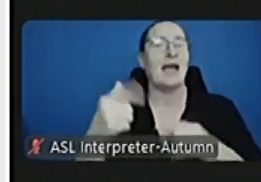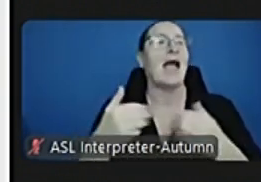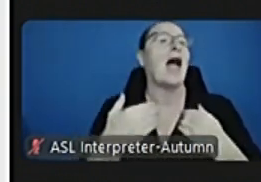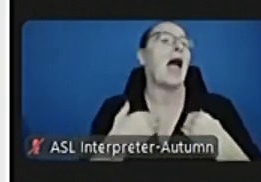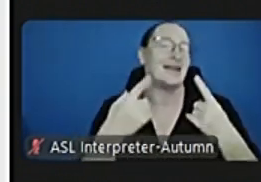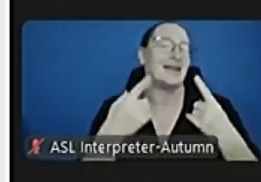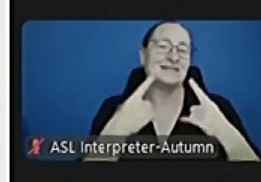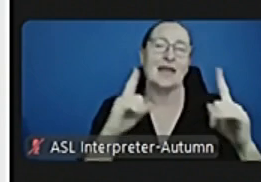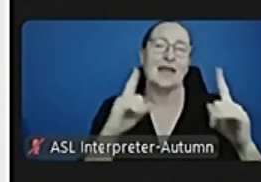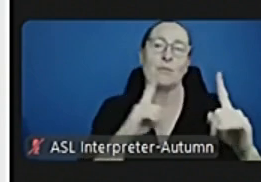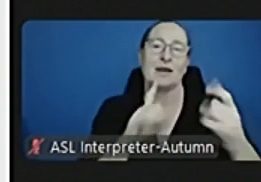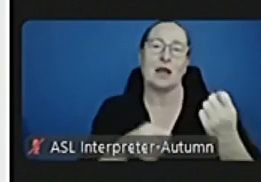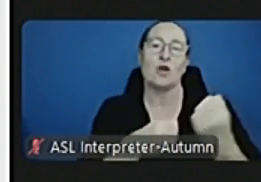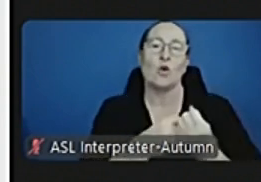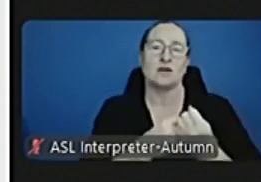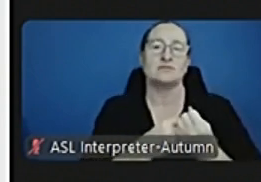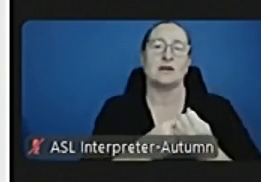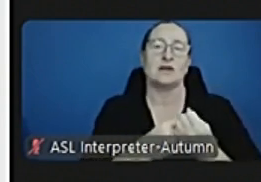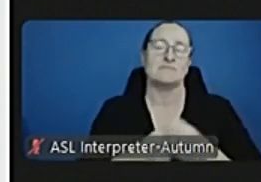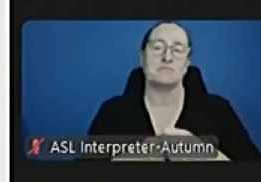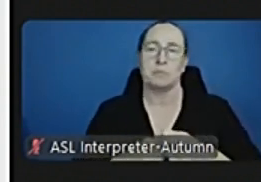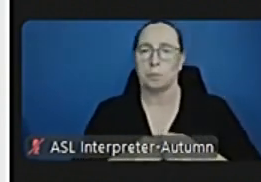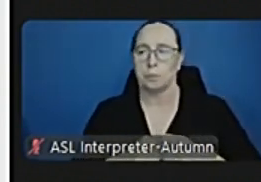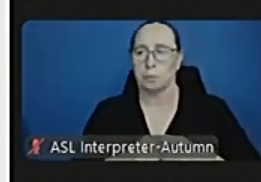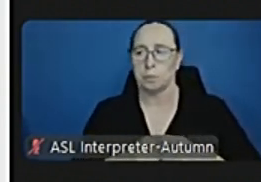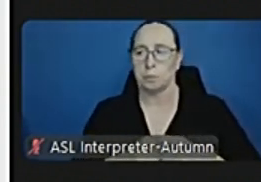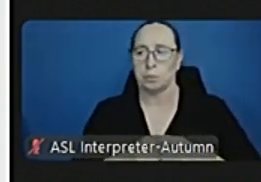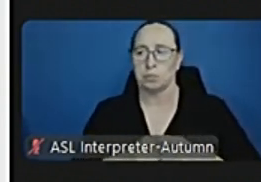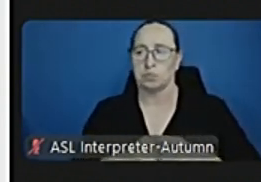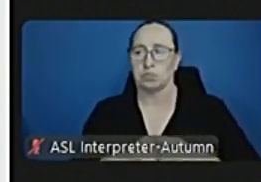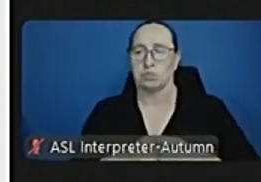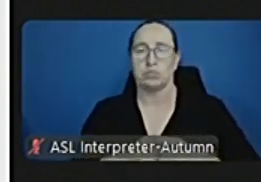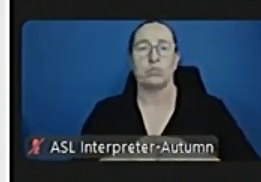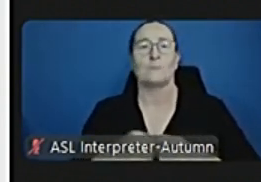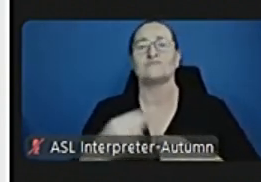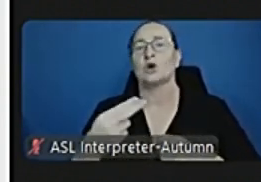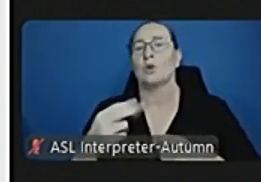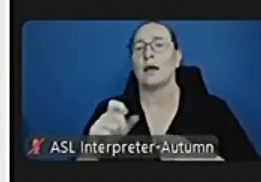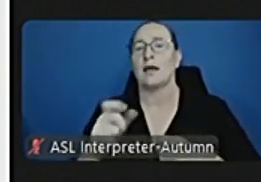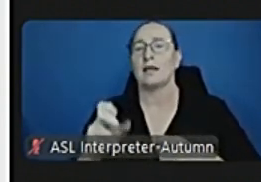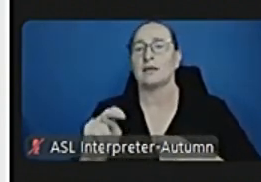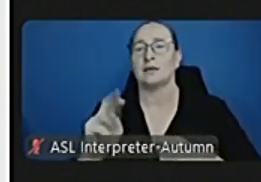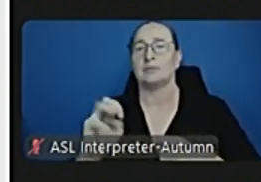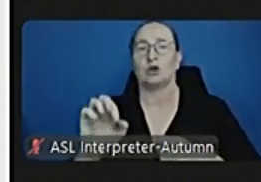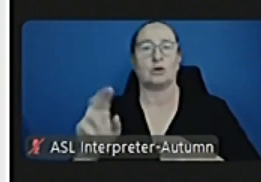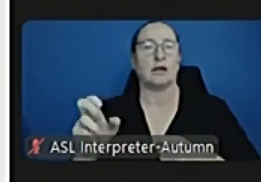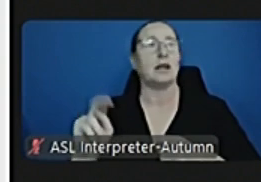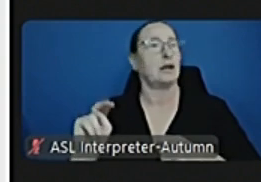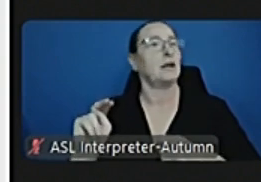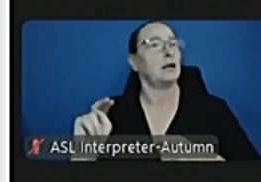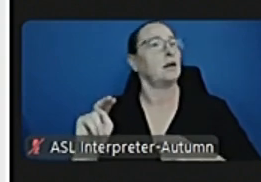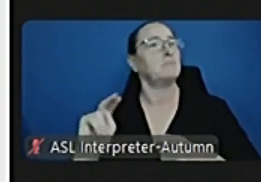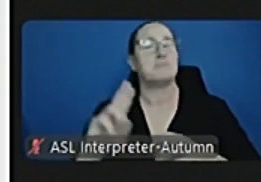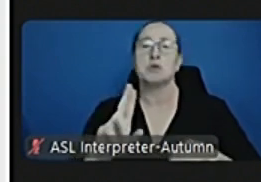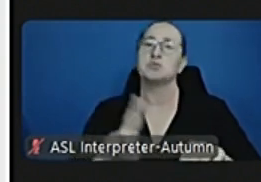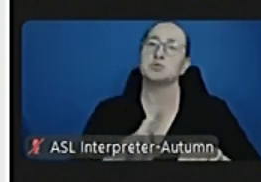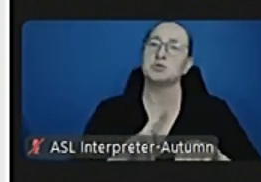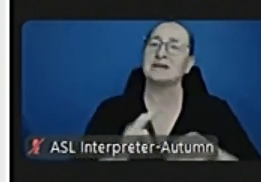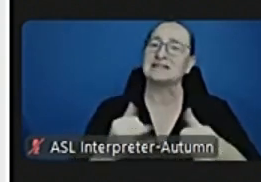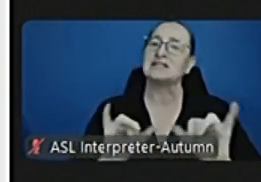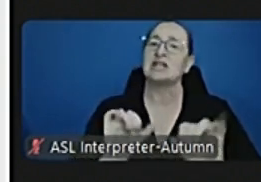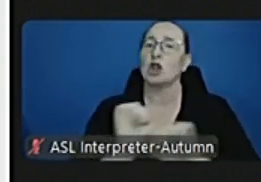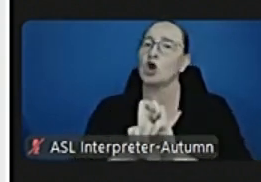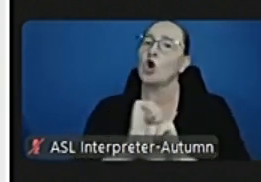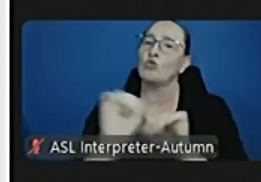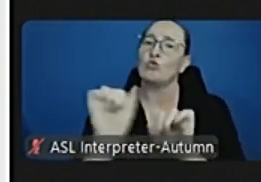so I have a few along the way too. So Helen Mirren, normal aging, still working actor, 79